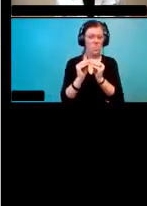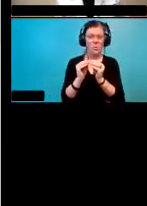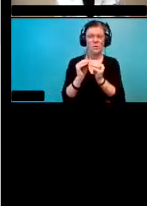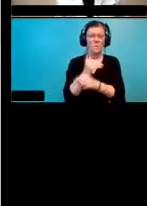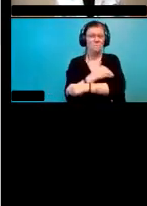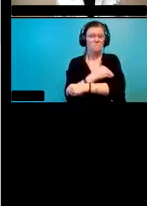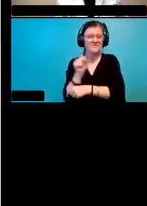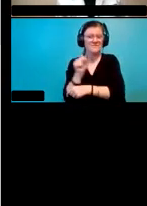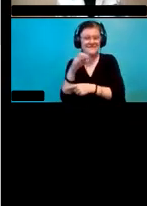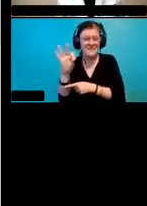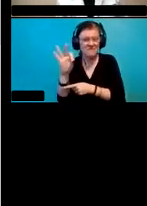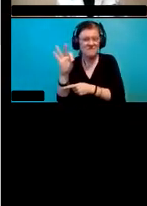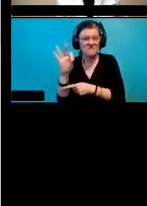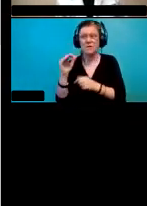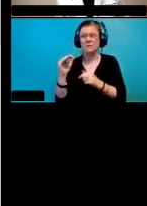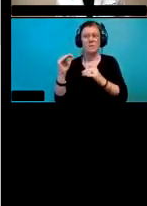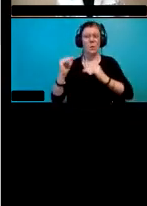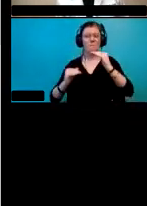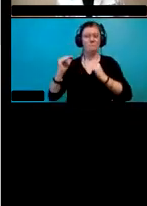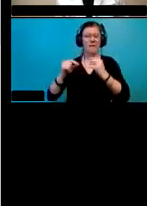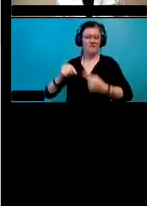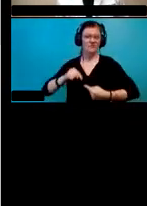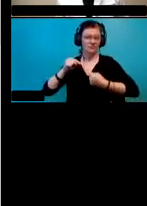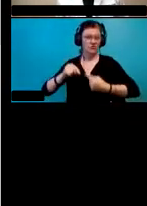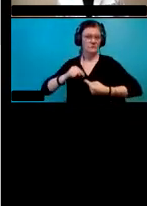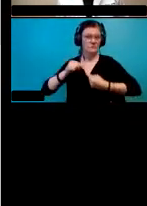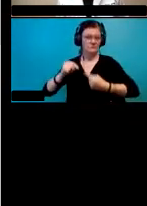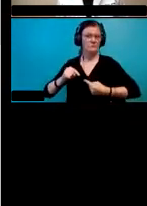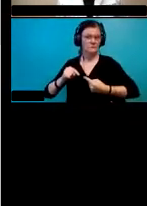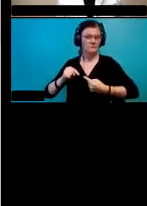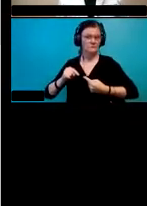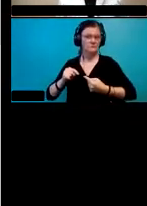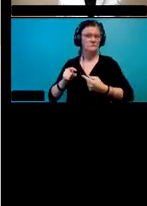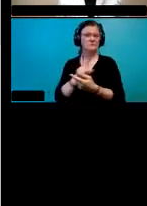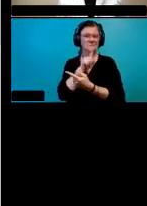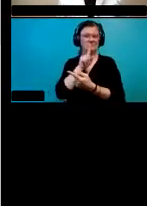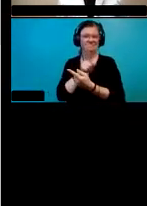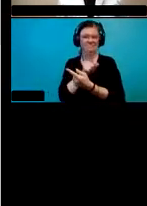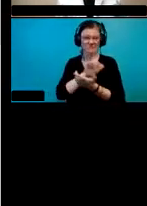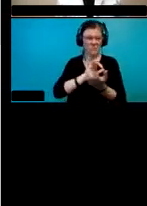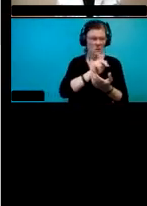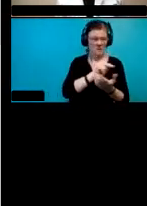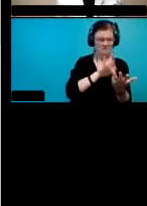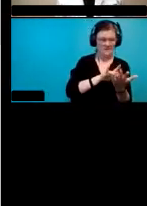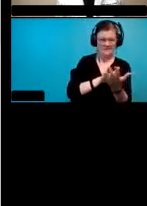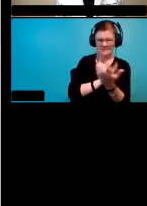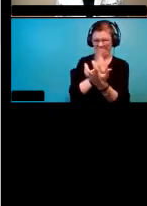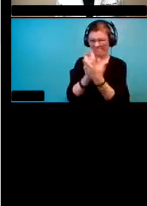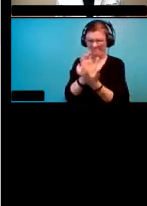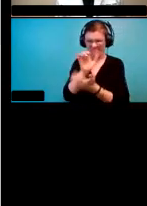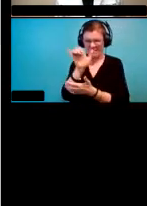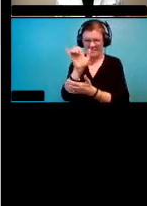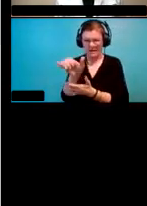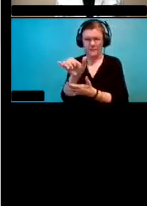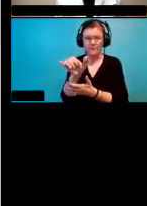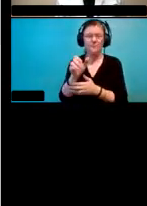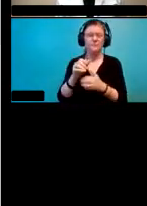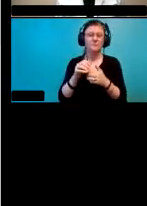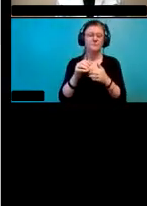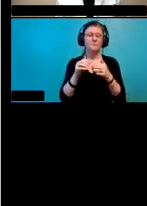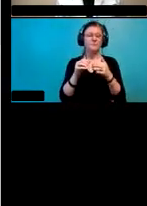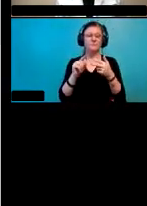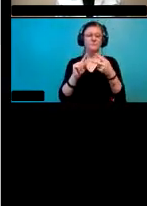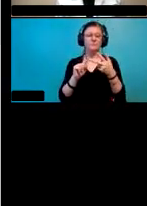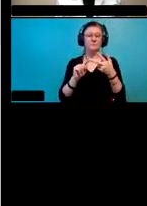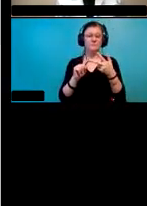stiffness or balance problems, and I might need to hone the medication to that. The other consideration is looking